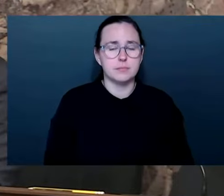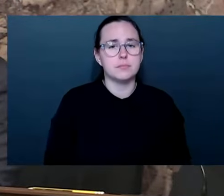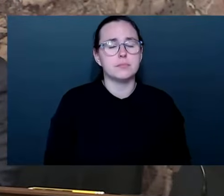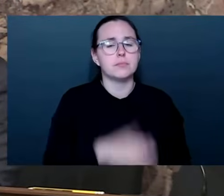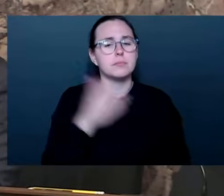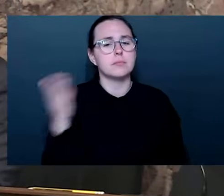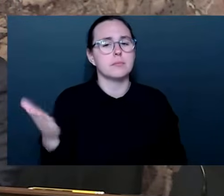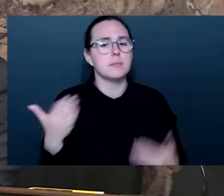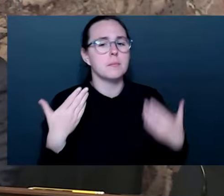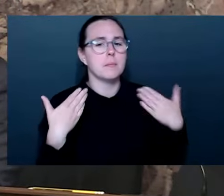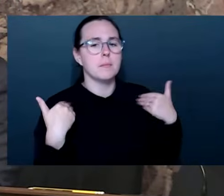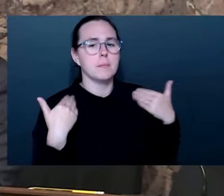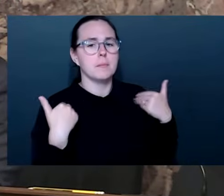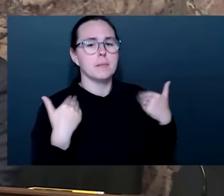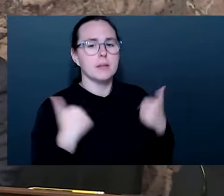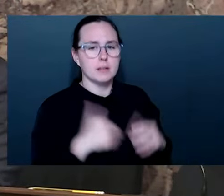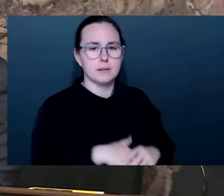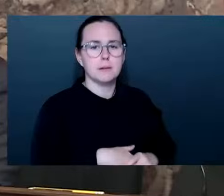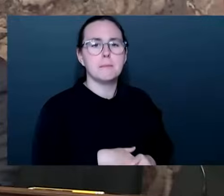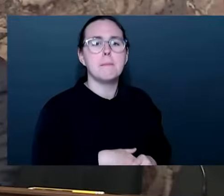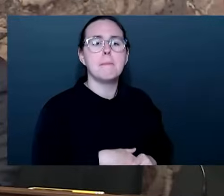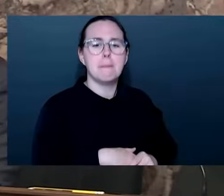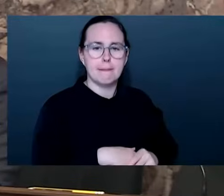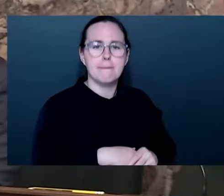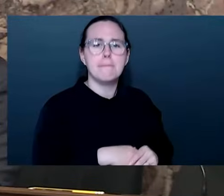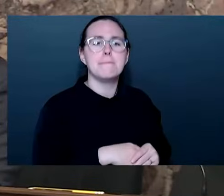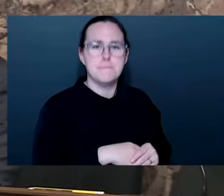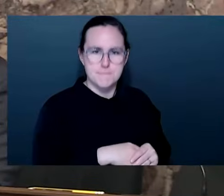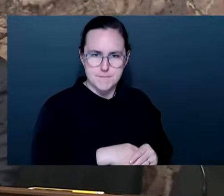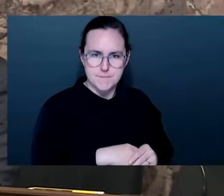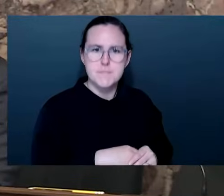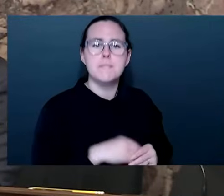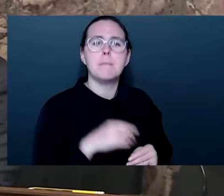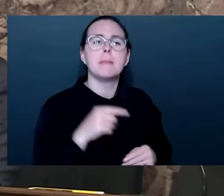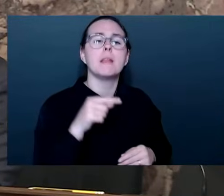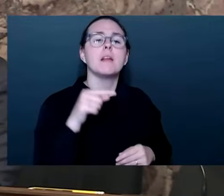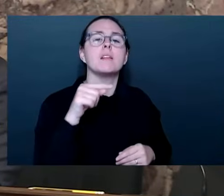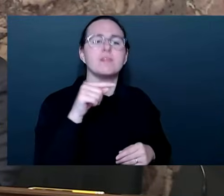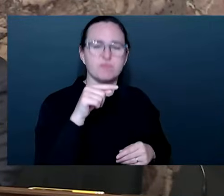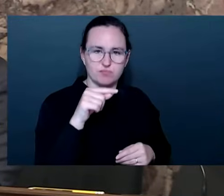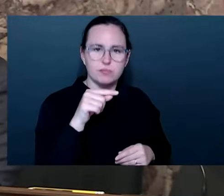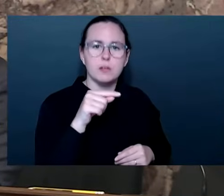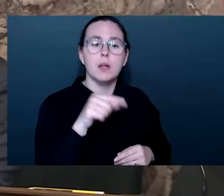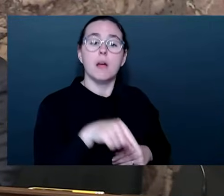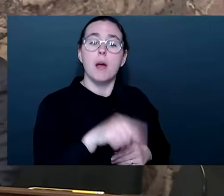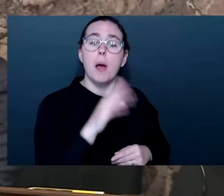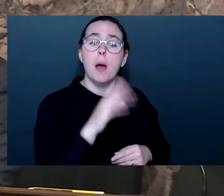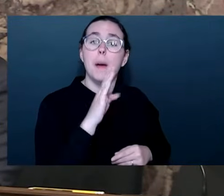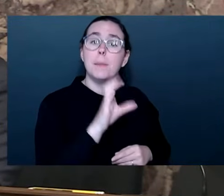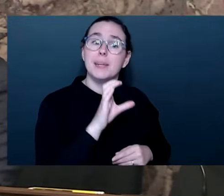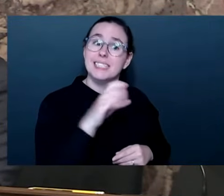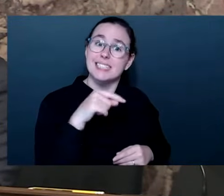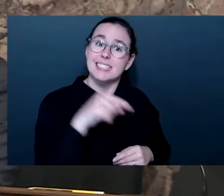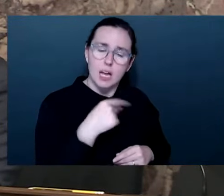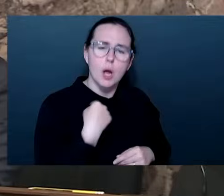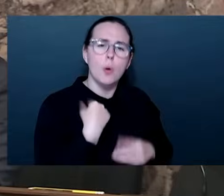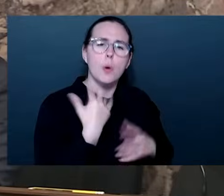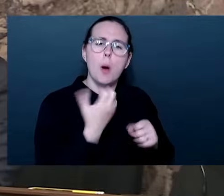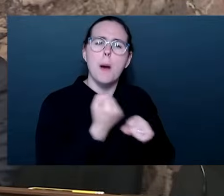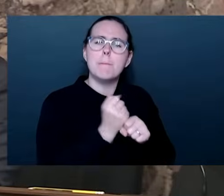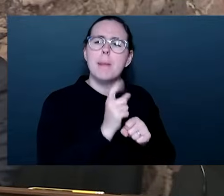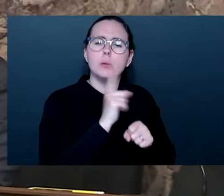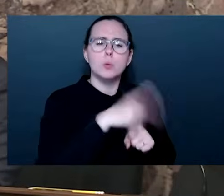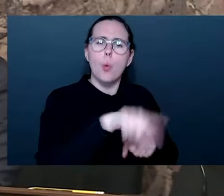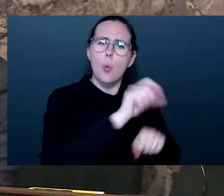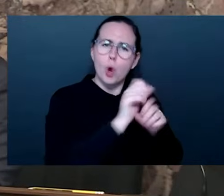things: to make sure that we're respecting and properly paying our workers, and to make sure that we're protecting the bottom line. We believe we can do